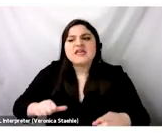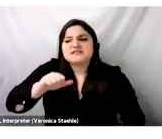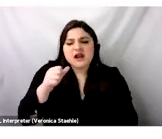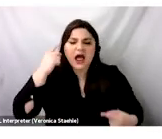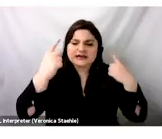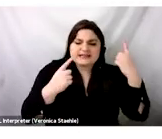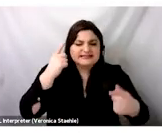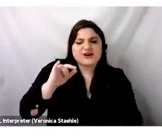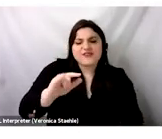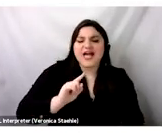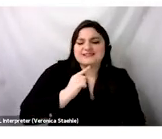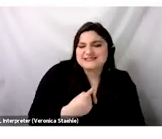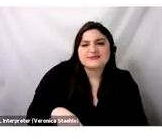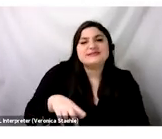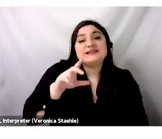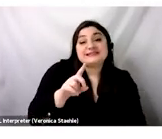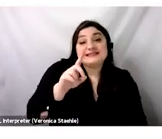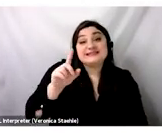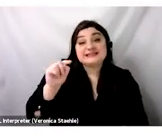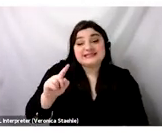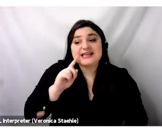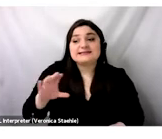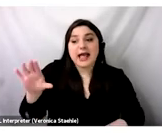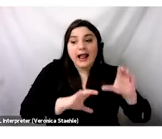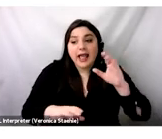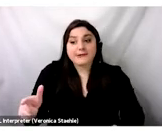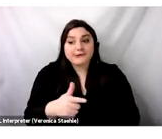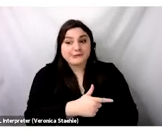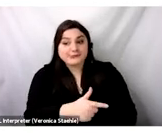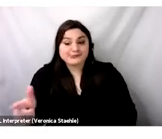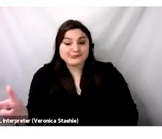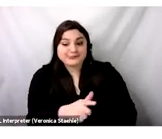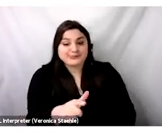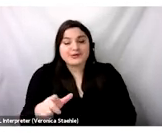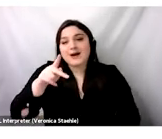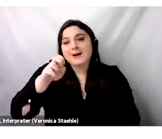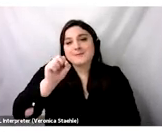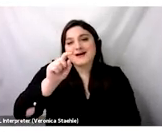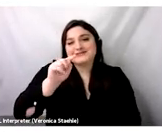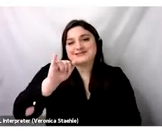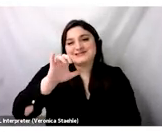a pesticide, and it's still absolutely around today. So moving on,